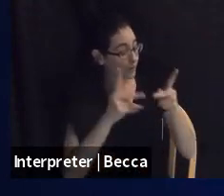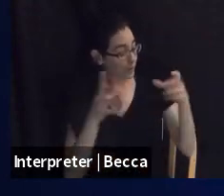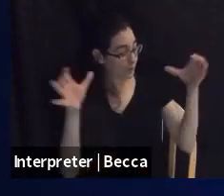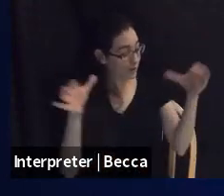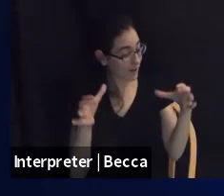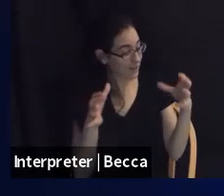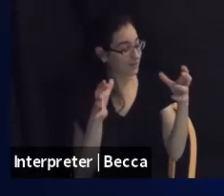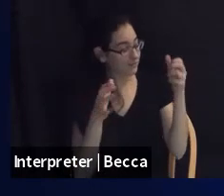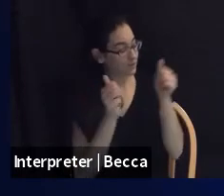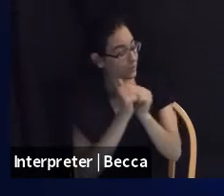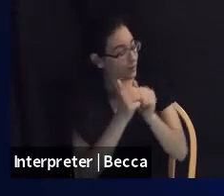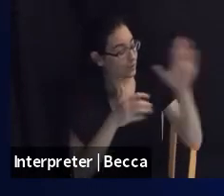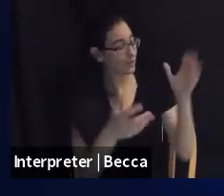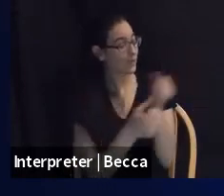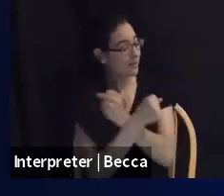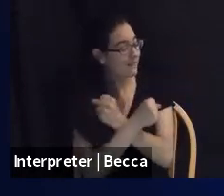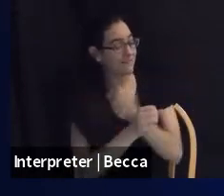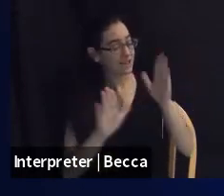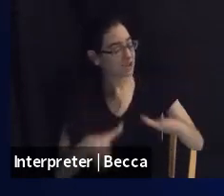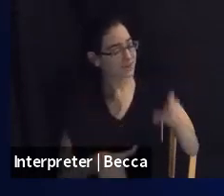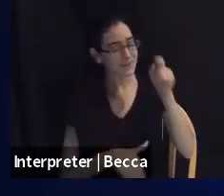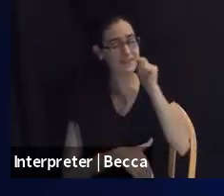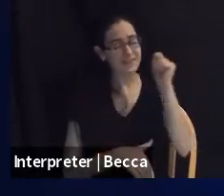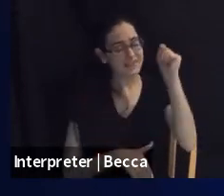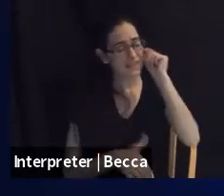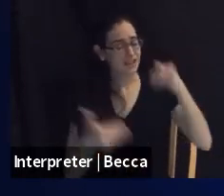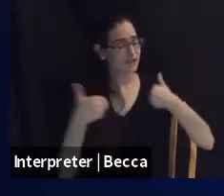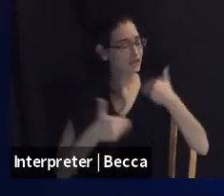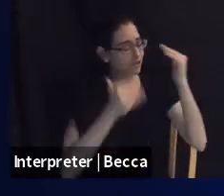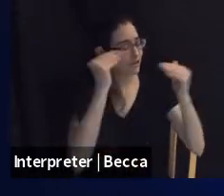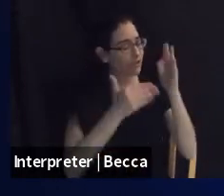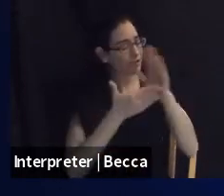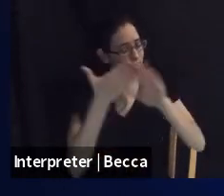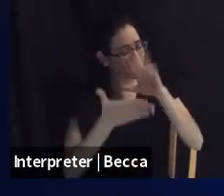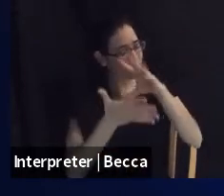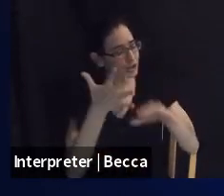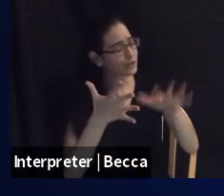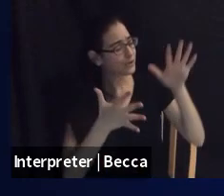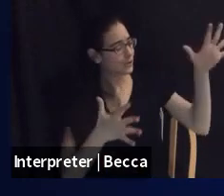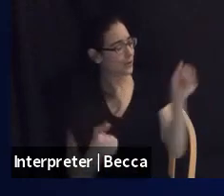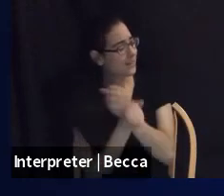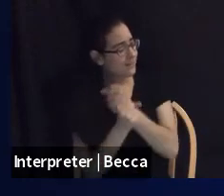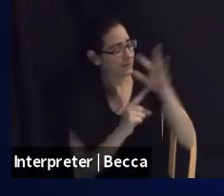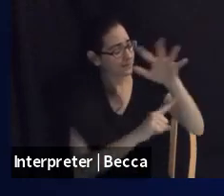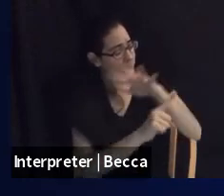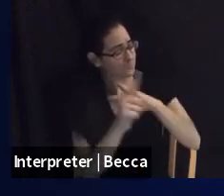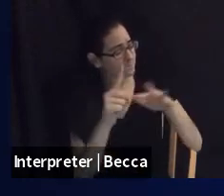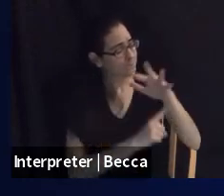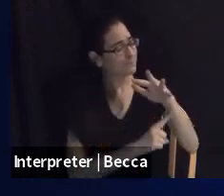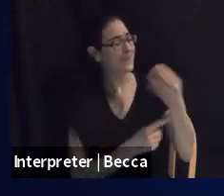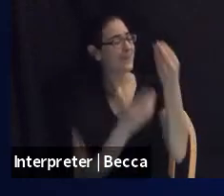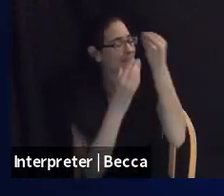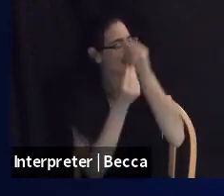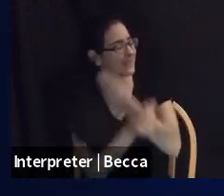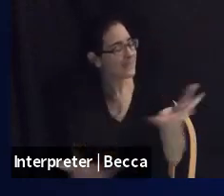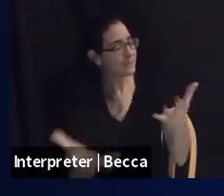love. Every child, every teenager, every young adult, every college student, surround them with your love and let them know there's so much more